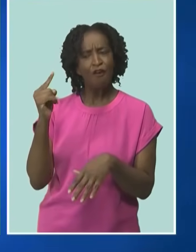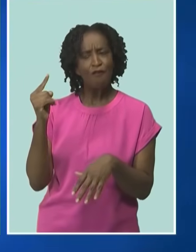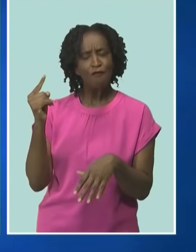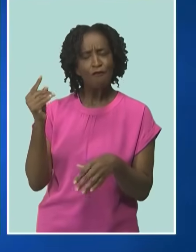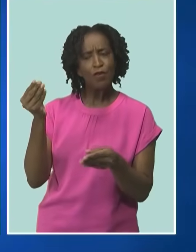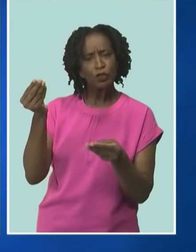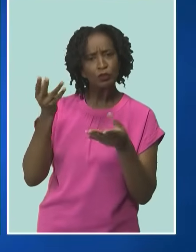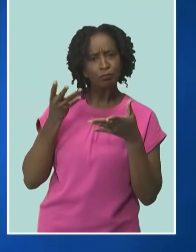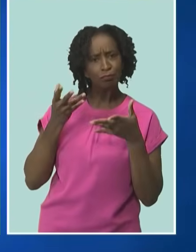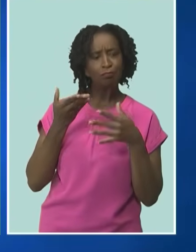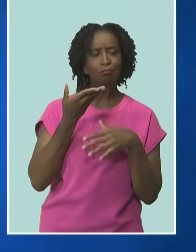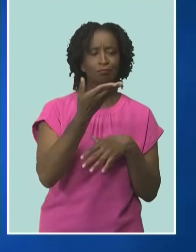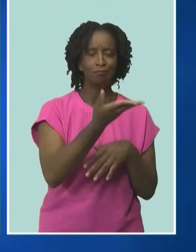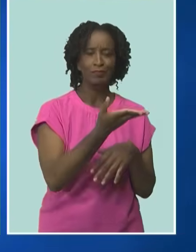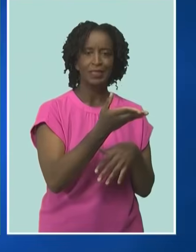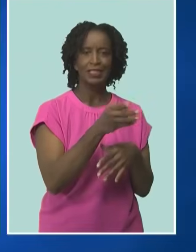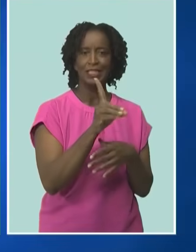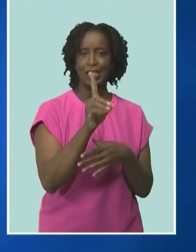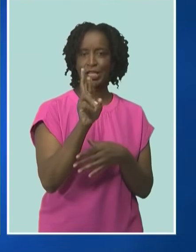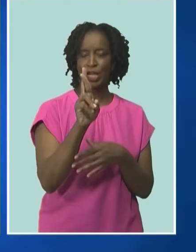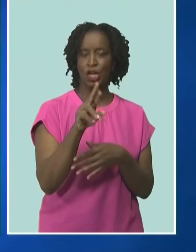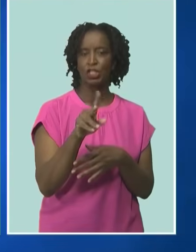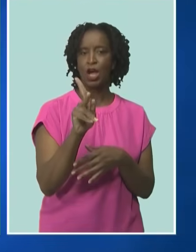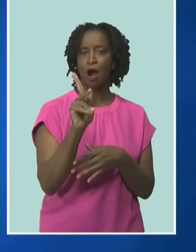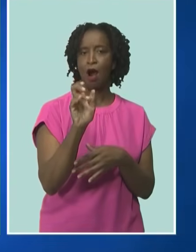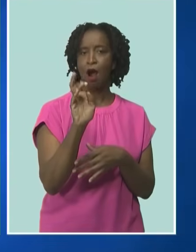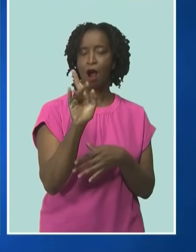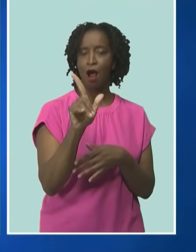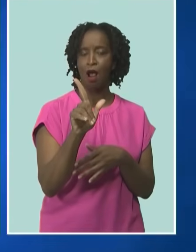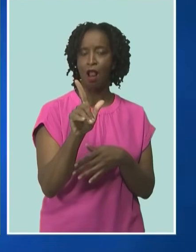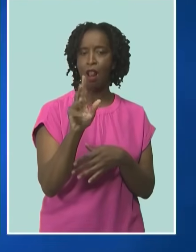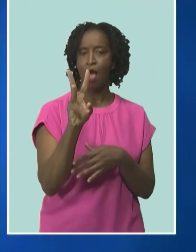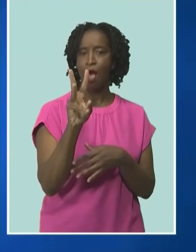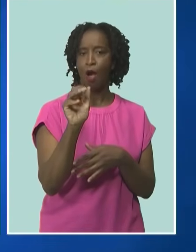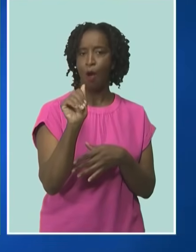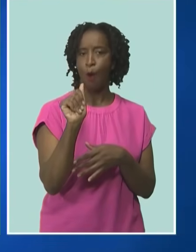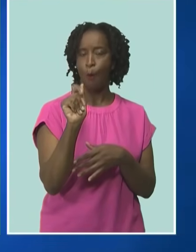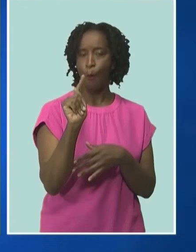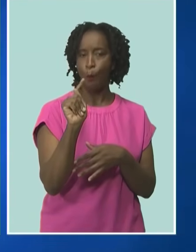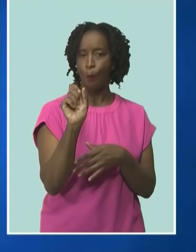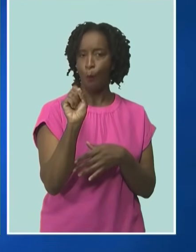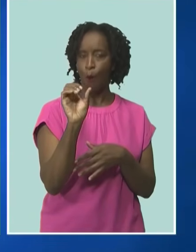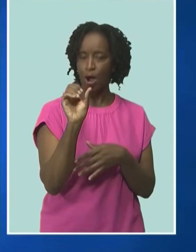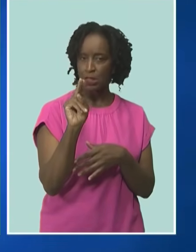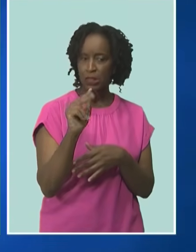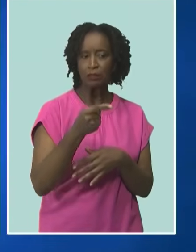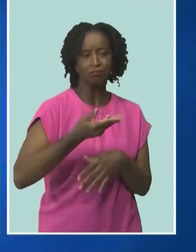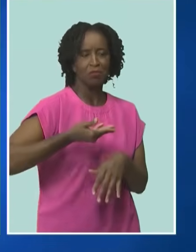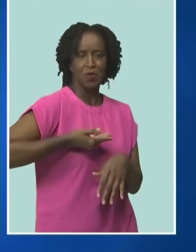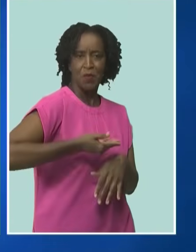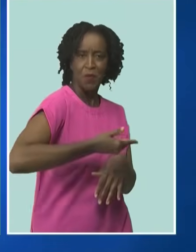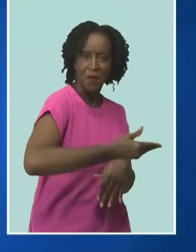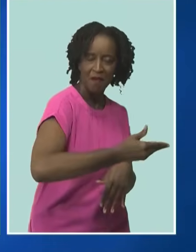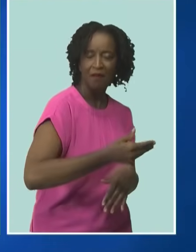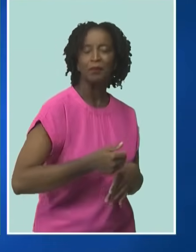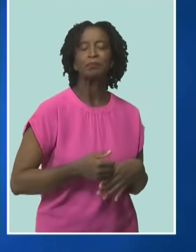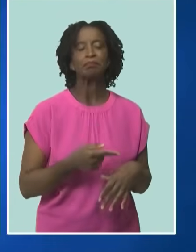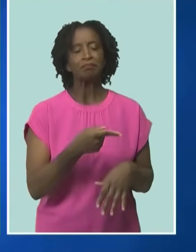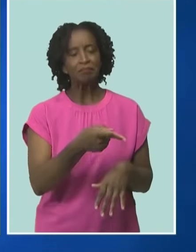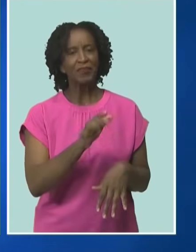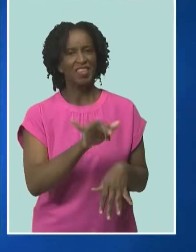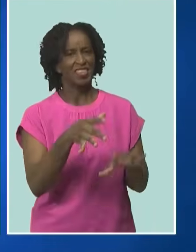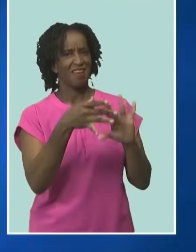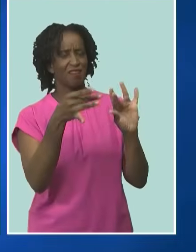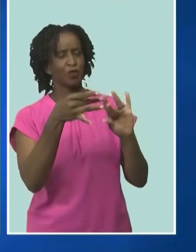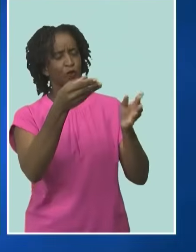Dr. Watson, Carl Watson, very good friend, somebody that opened his arms to me. He told me this story and